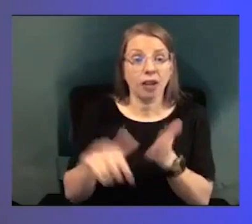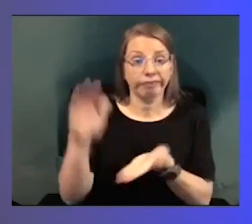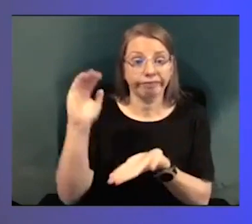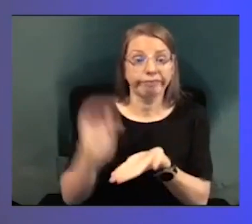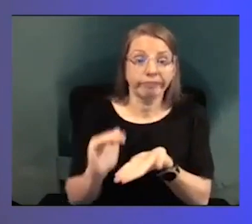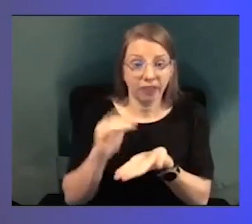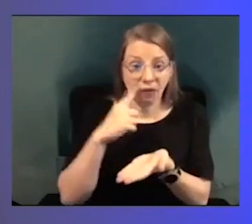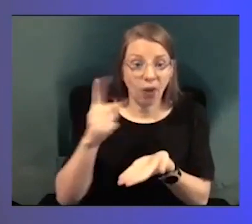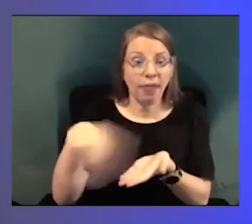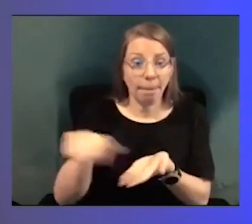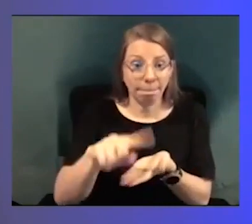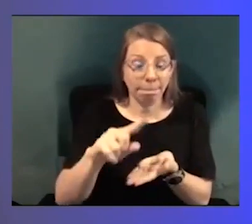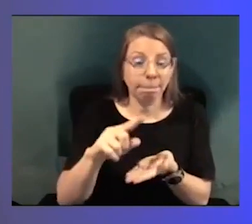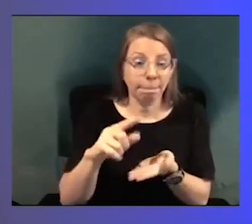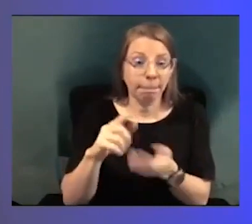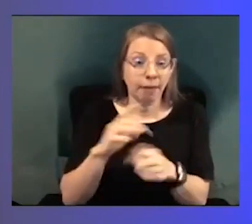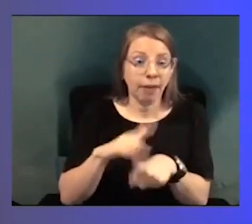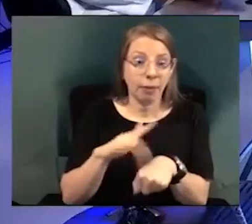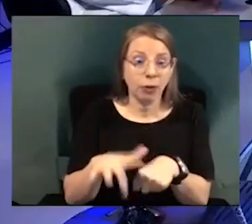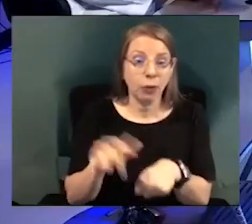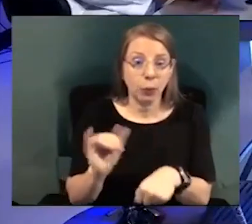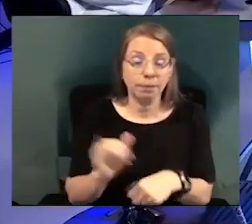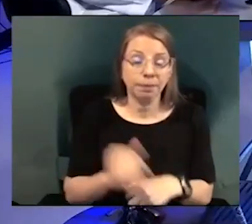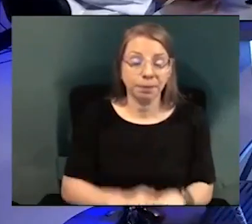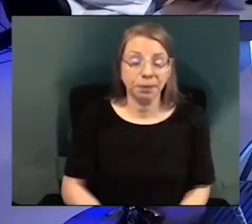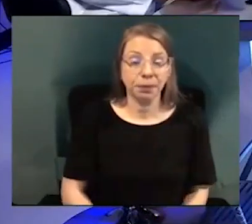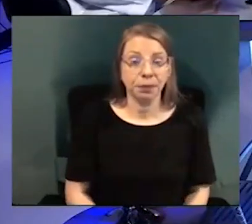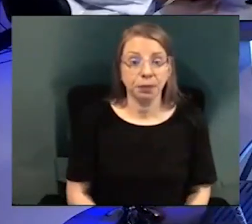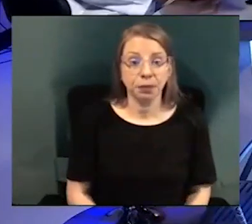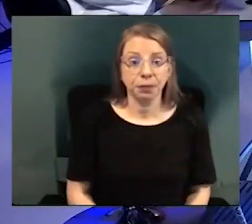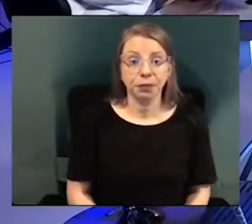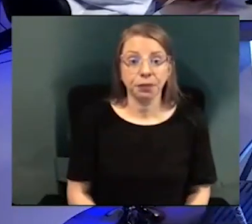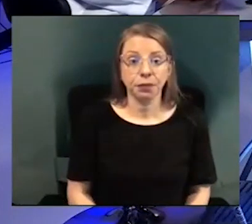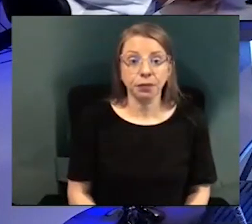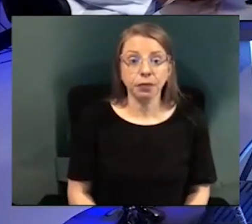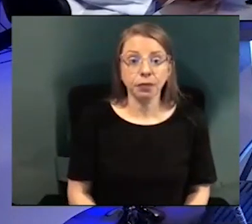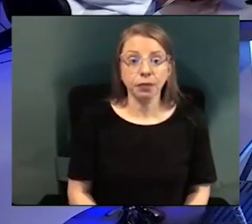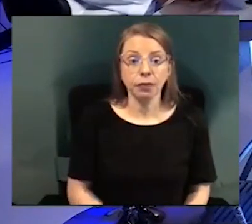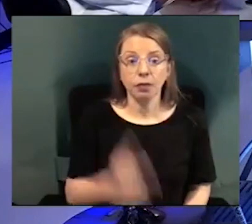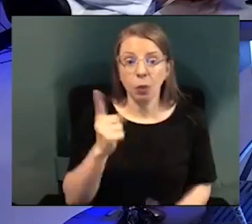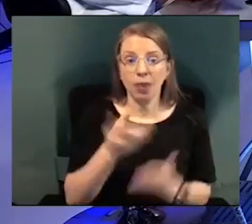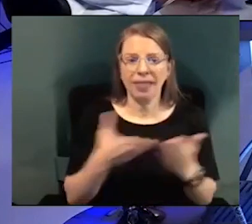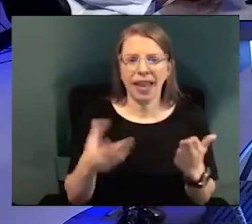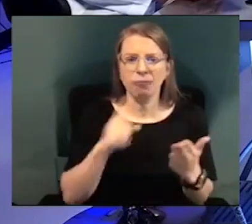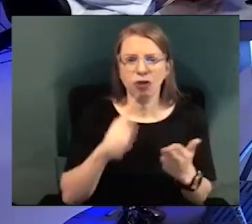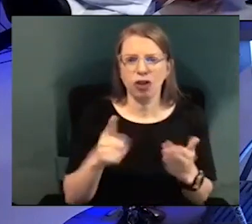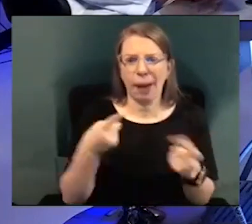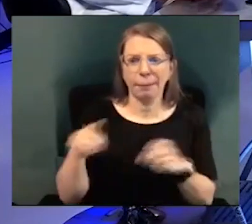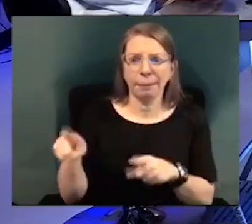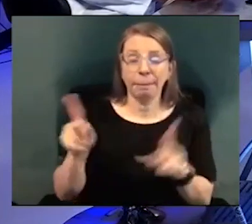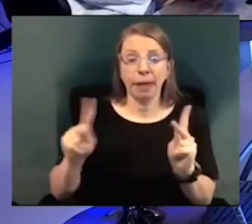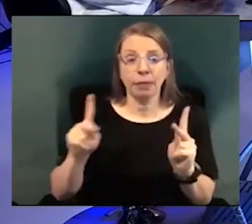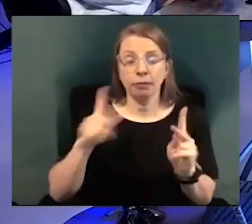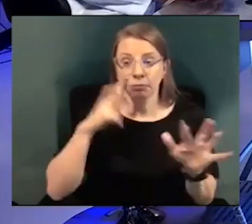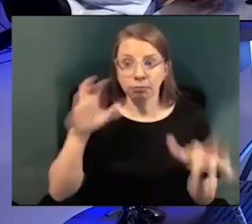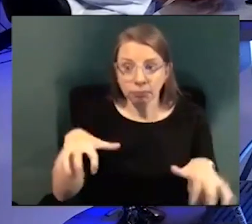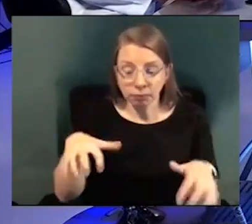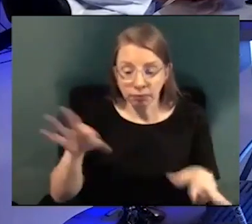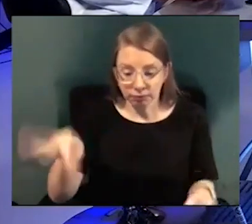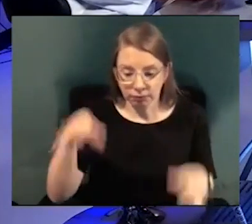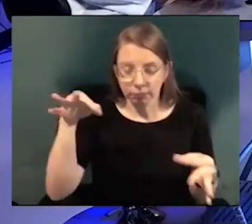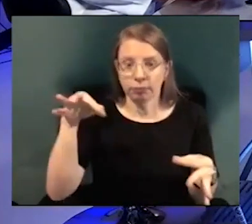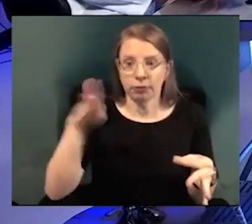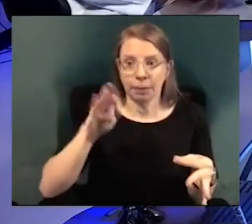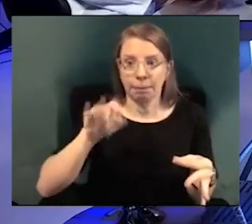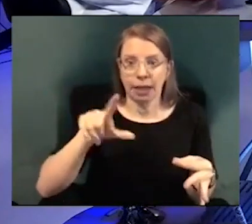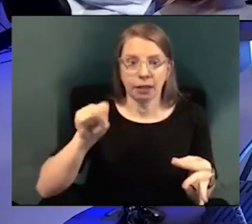need. So one of the things that I'm sure happens is that people get surprised by their bills. What's the most common question or